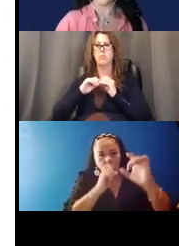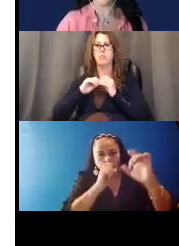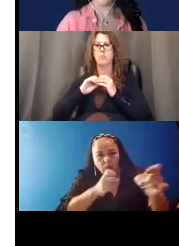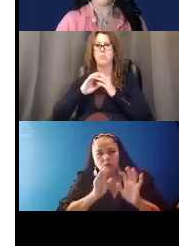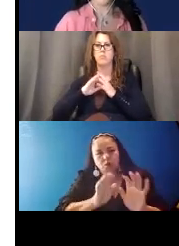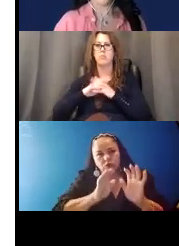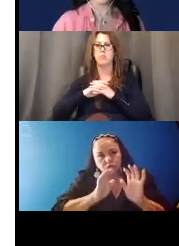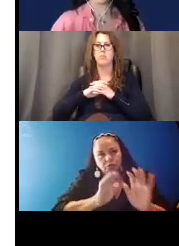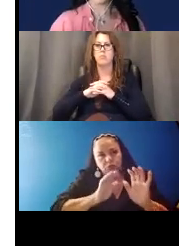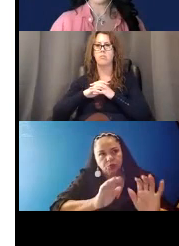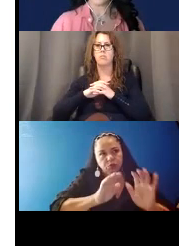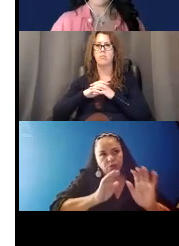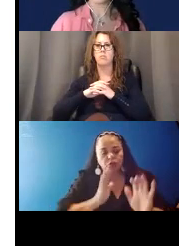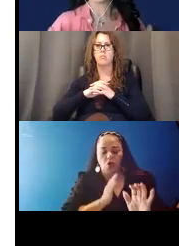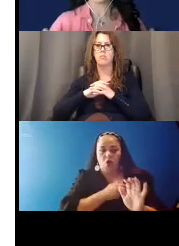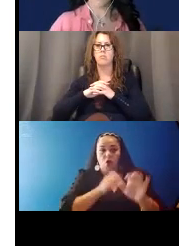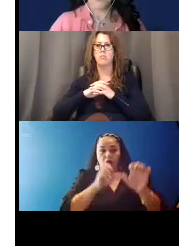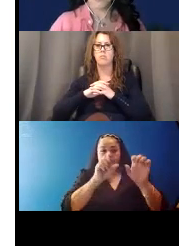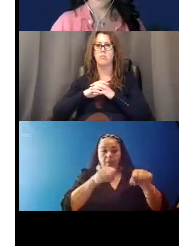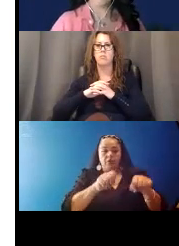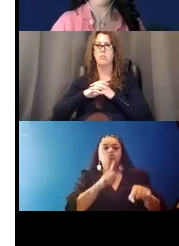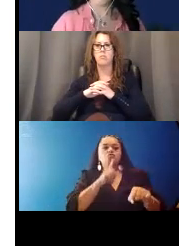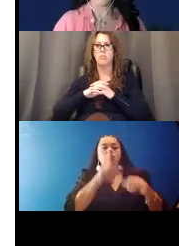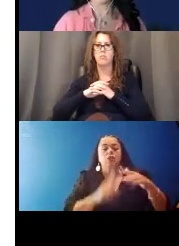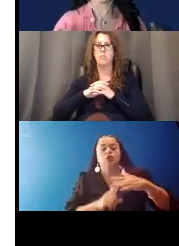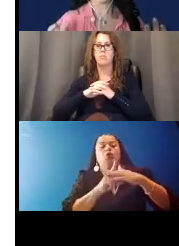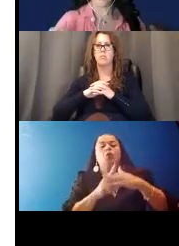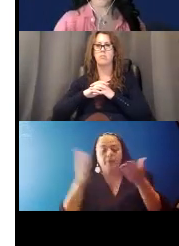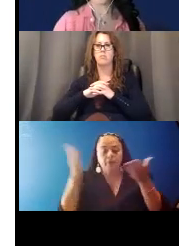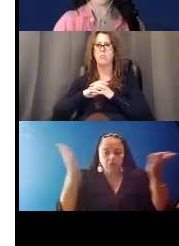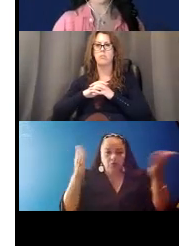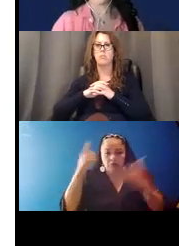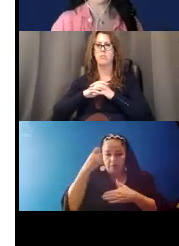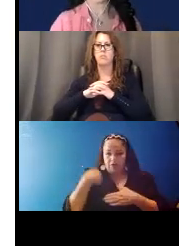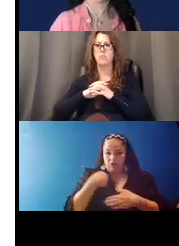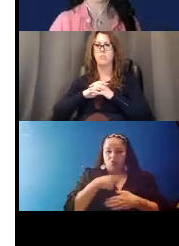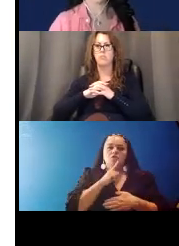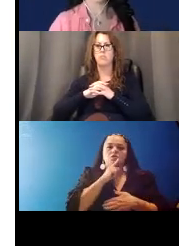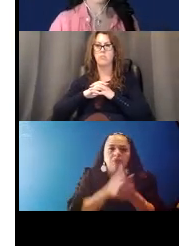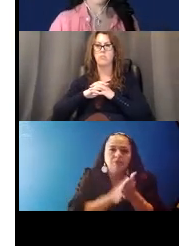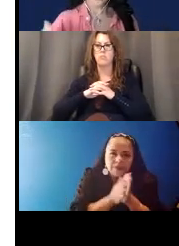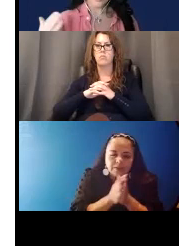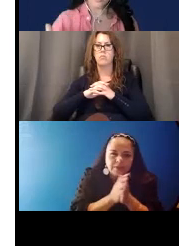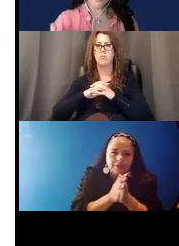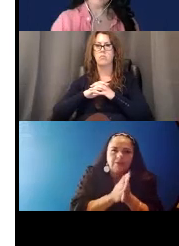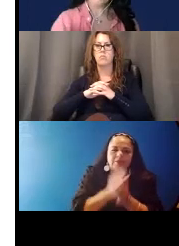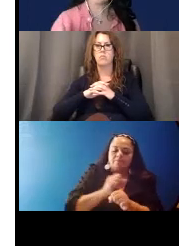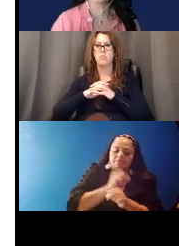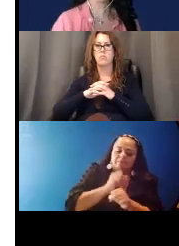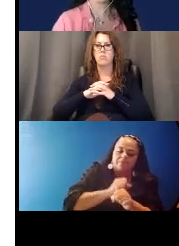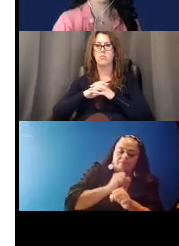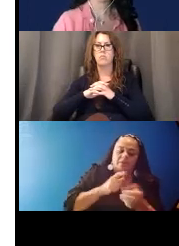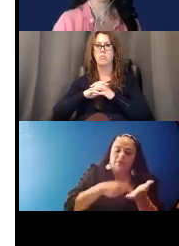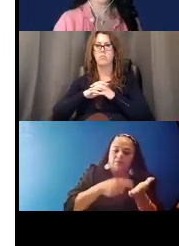pushing our ability to like really show up in service because we are really grinding at a particular time. Sometimes when we